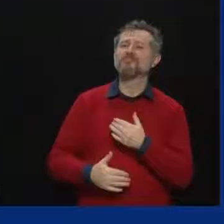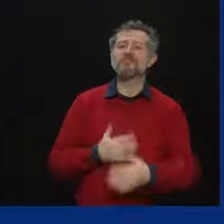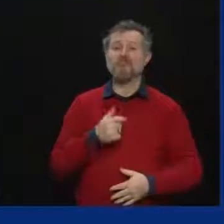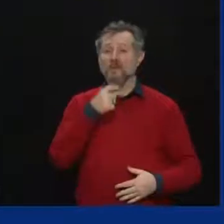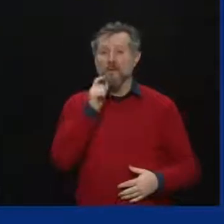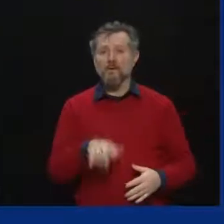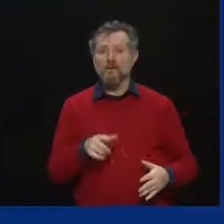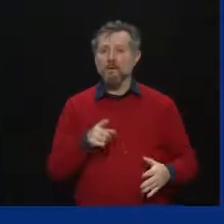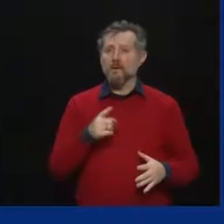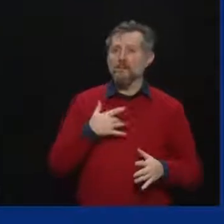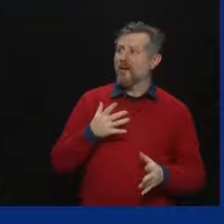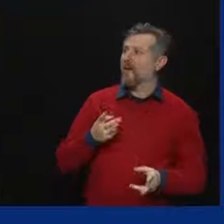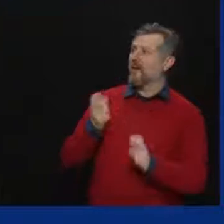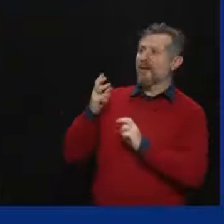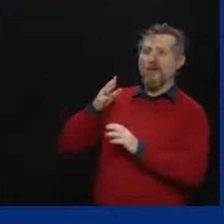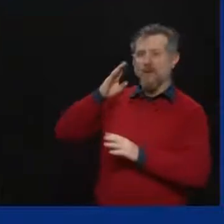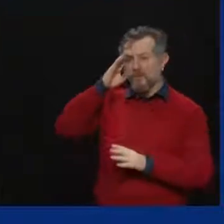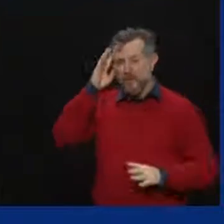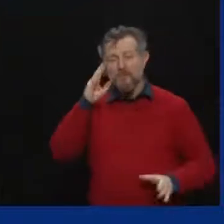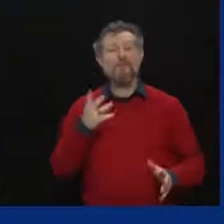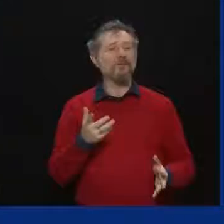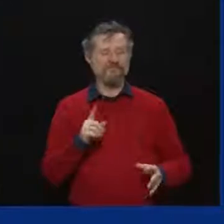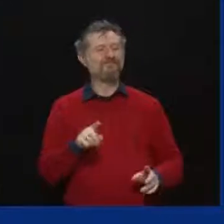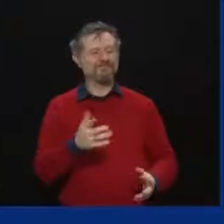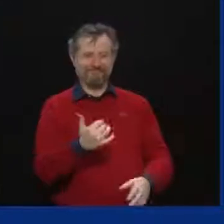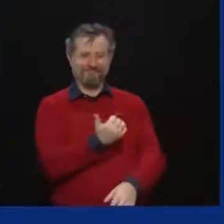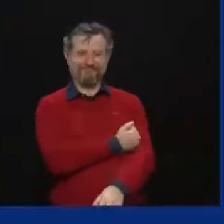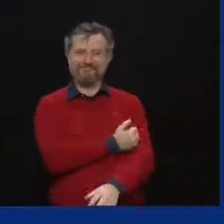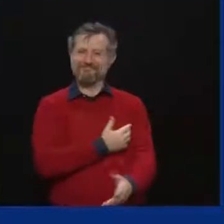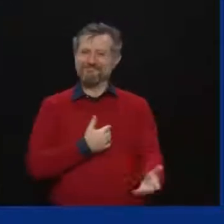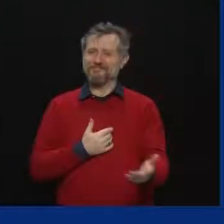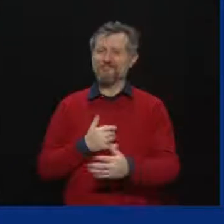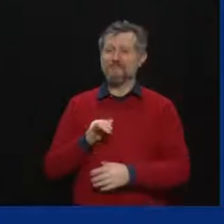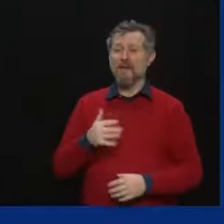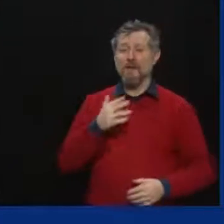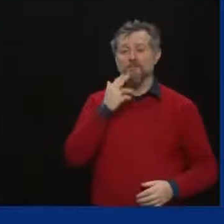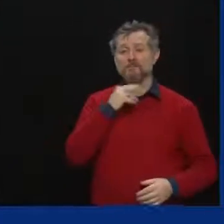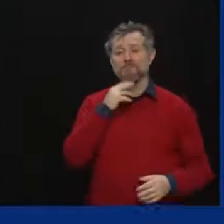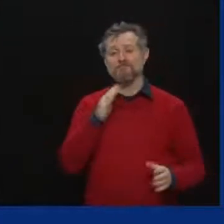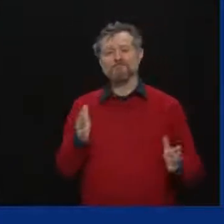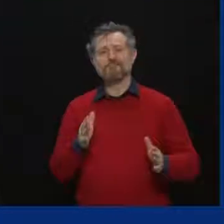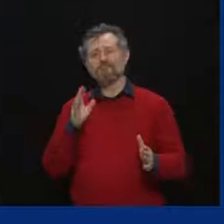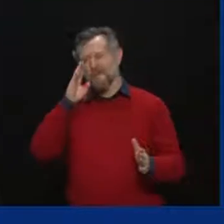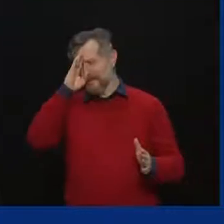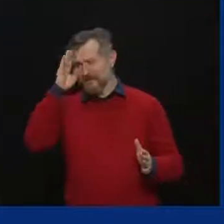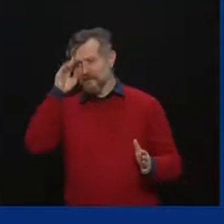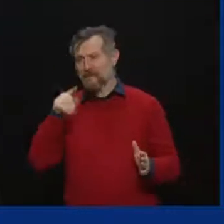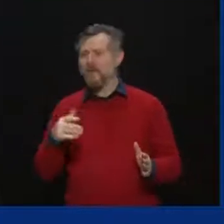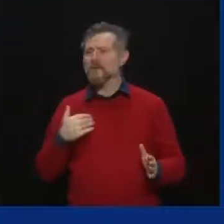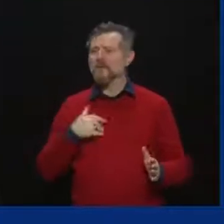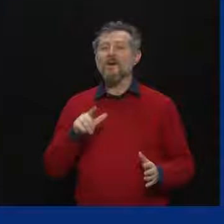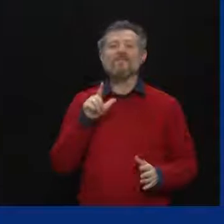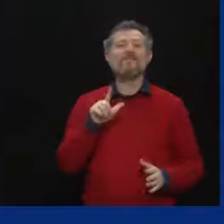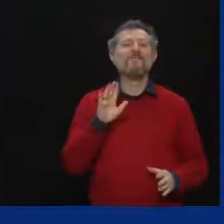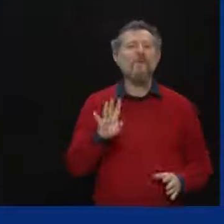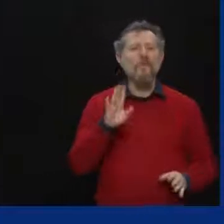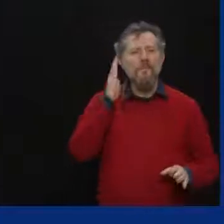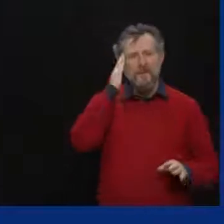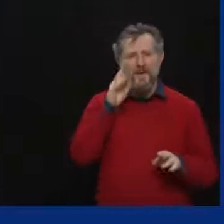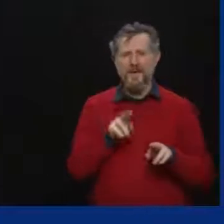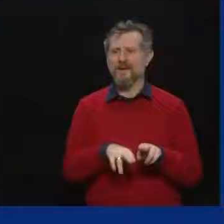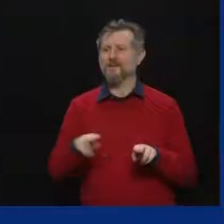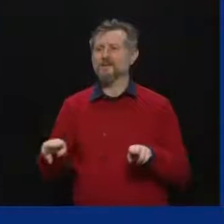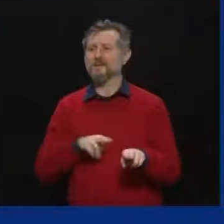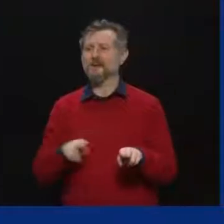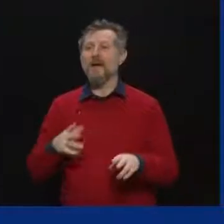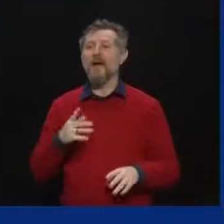many hospitalizations, and even a small hospital, it has 24 beds filled with patients, and nearly half are